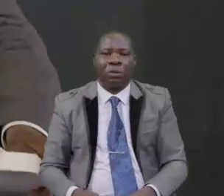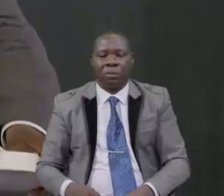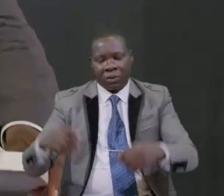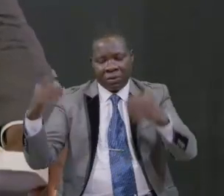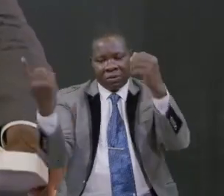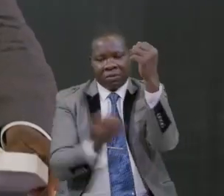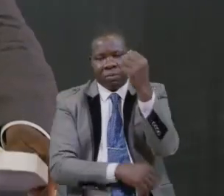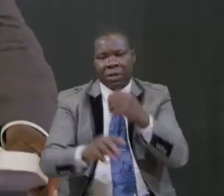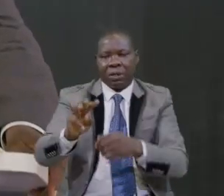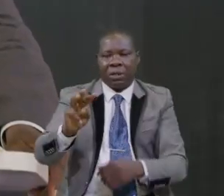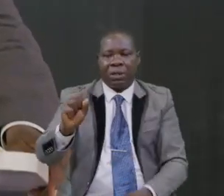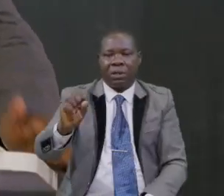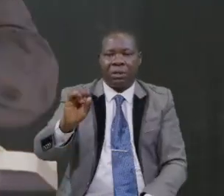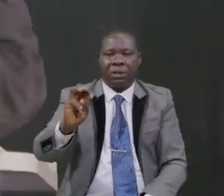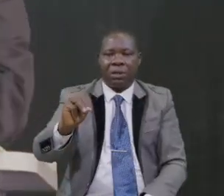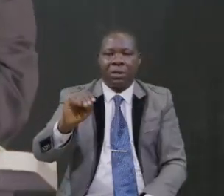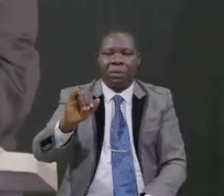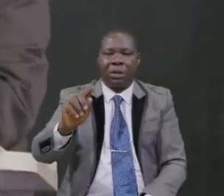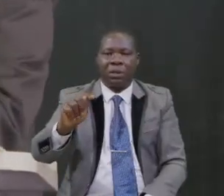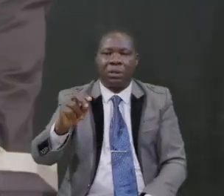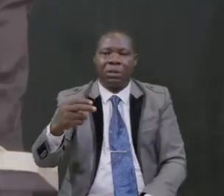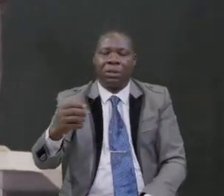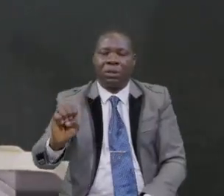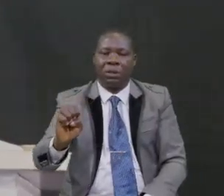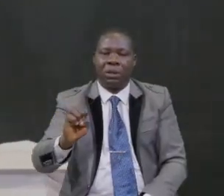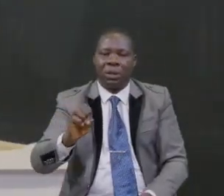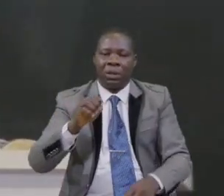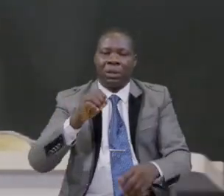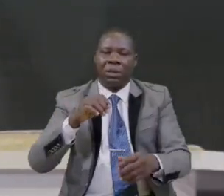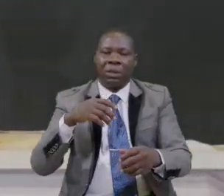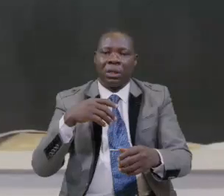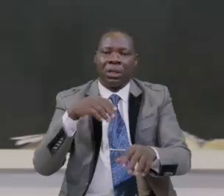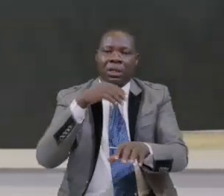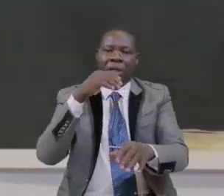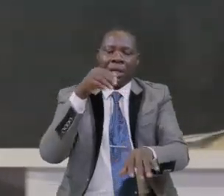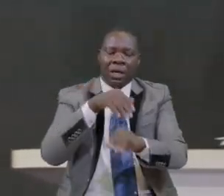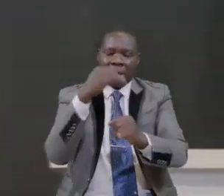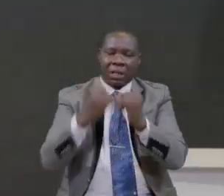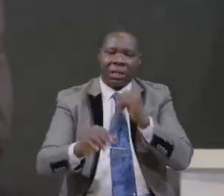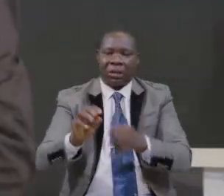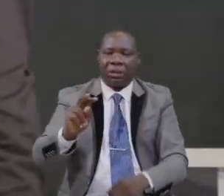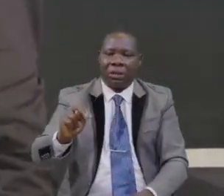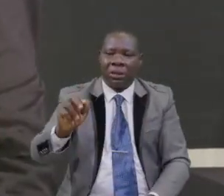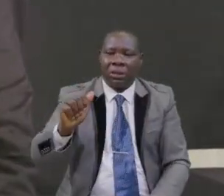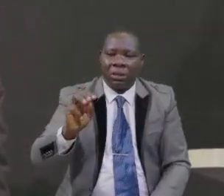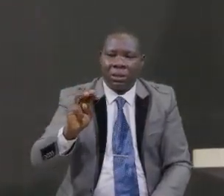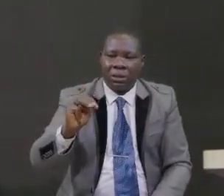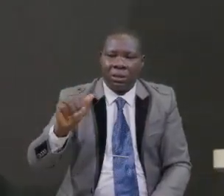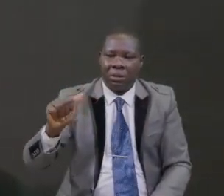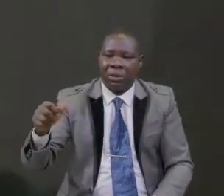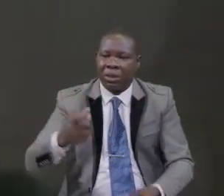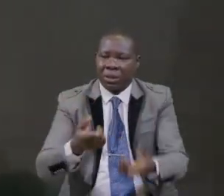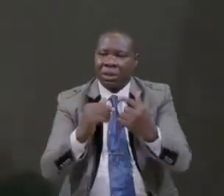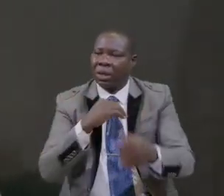After Naaman came, and Naaman said, now I know there's no God anywhere